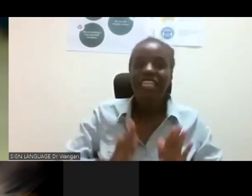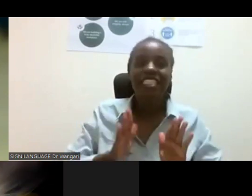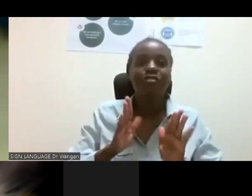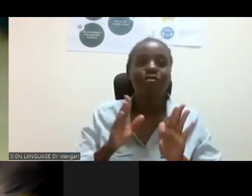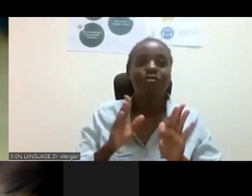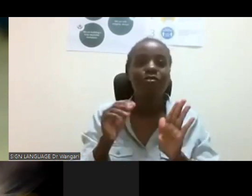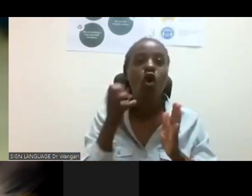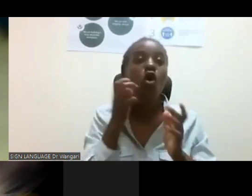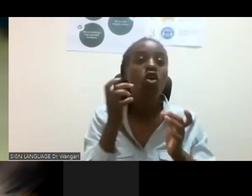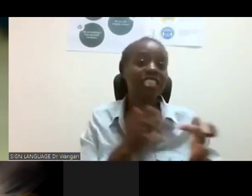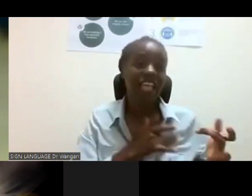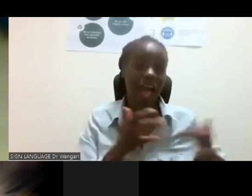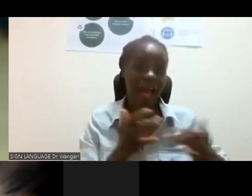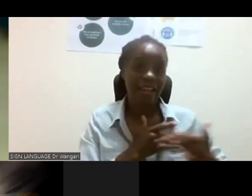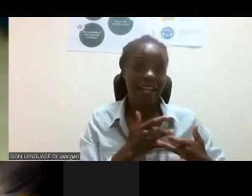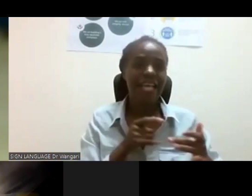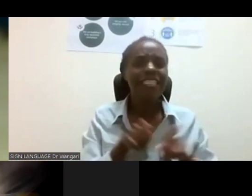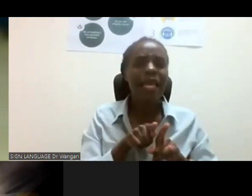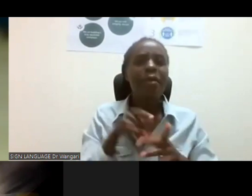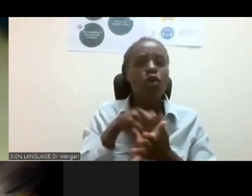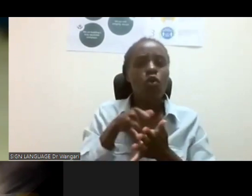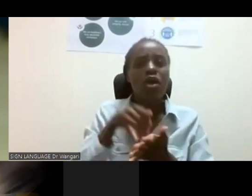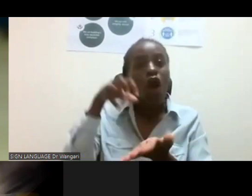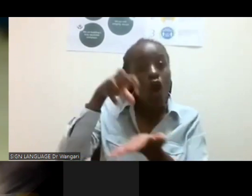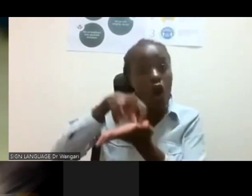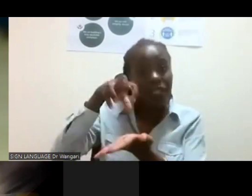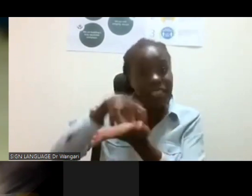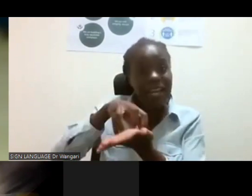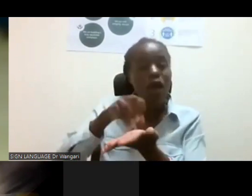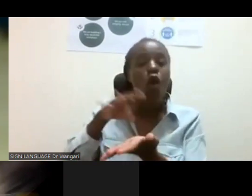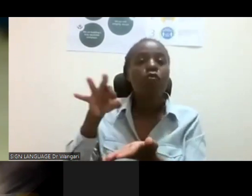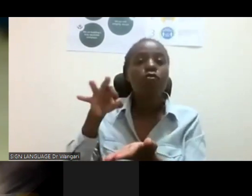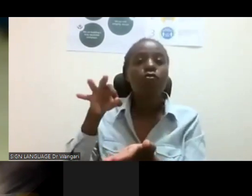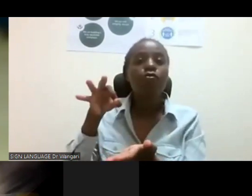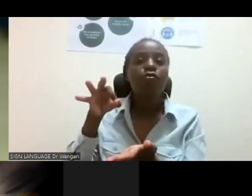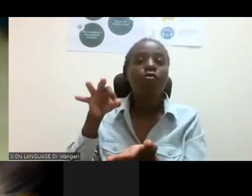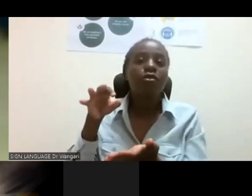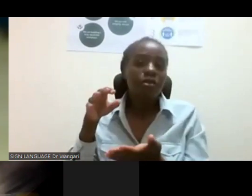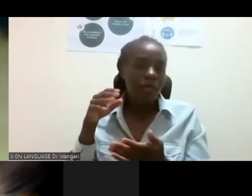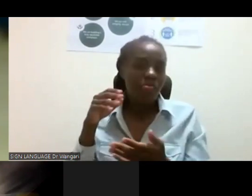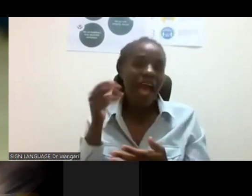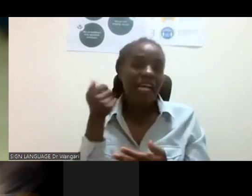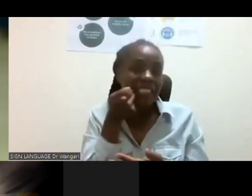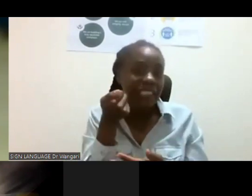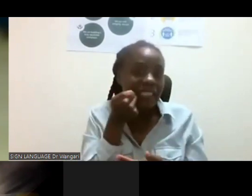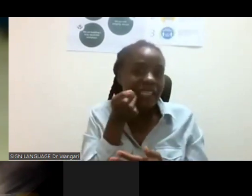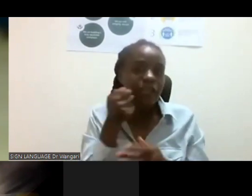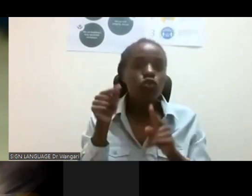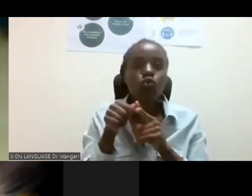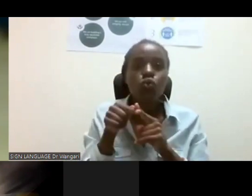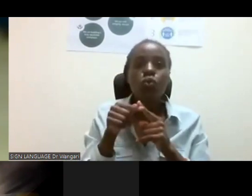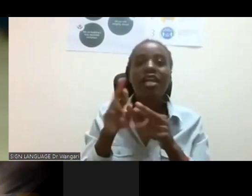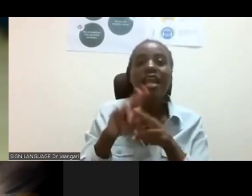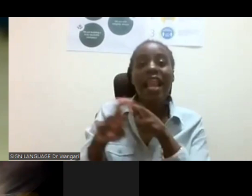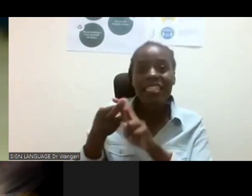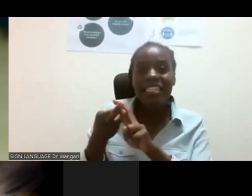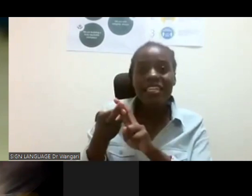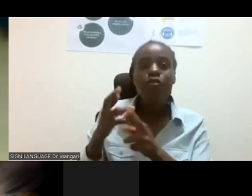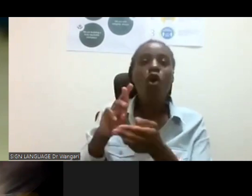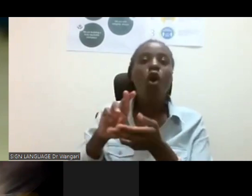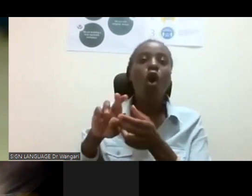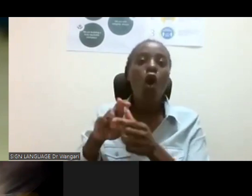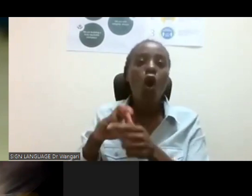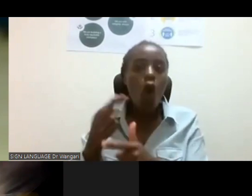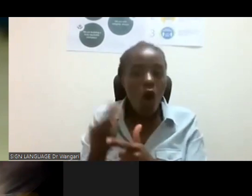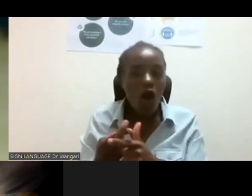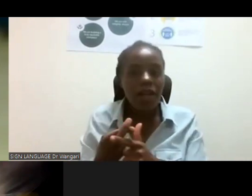can disclose the status of their condition to relative and even the guidance. In African